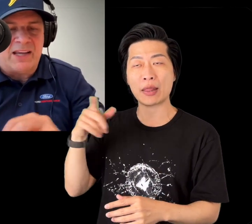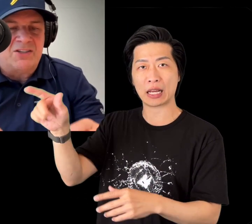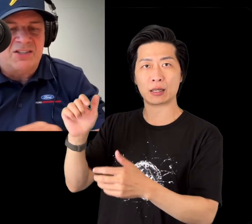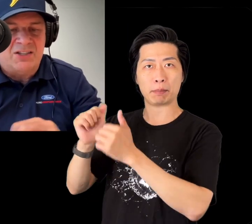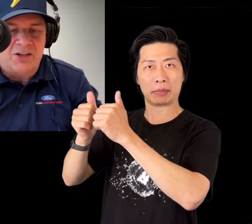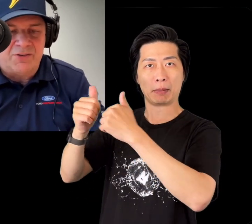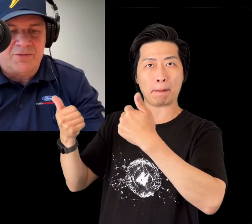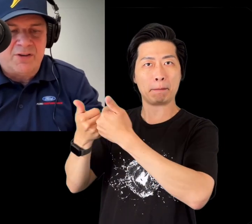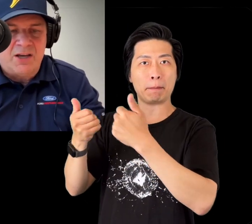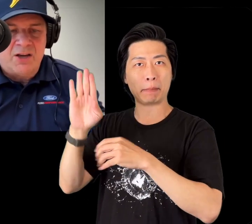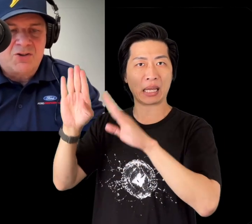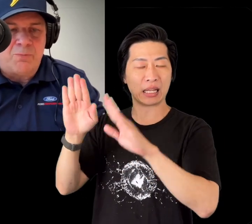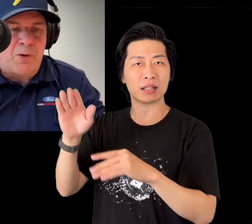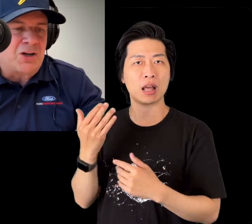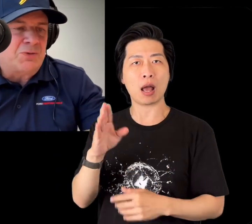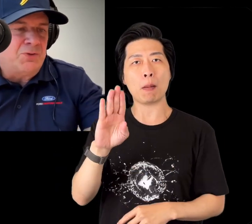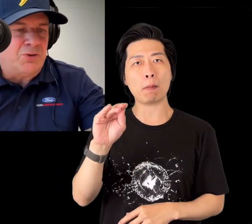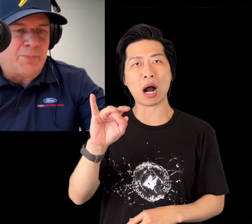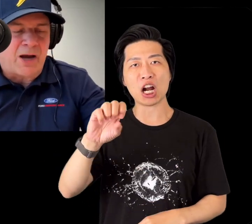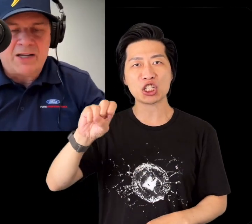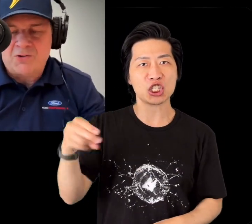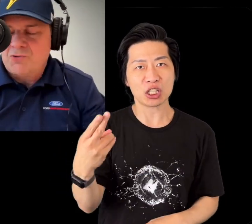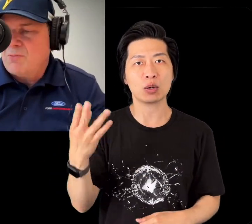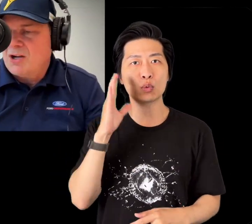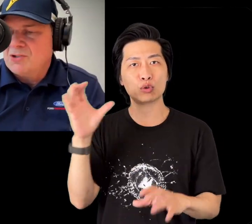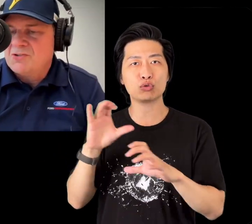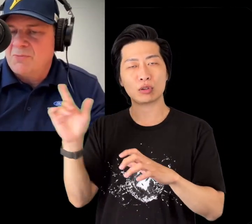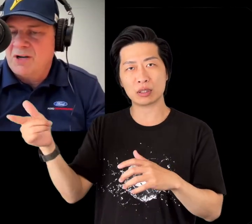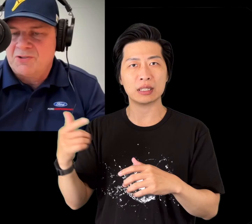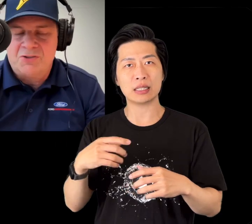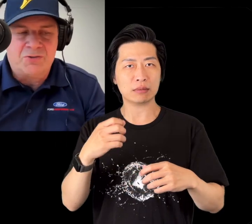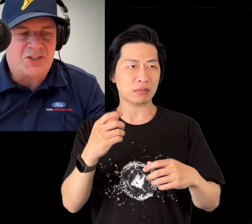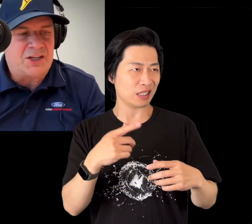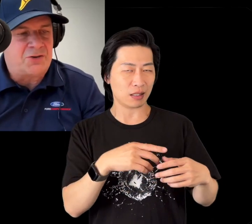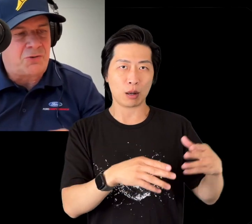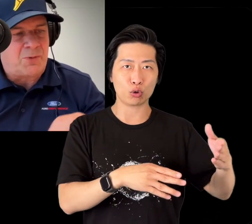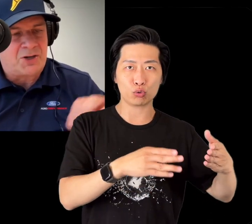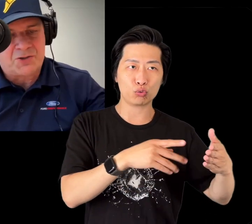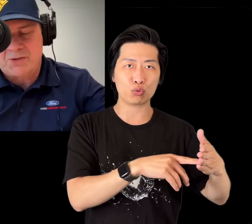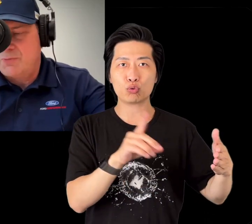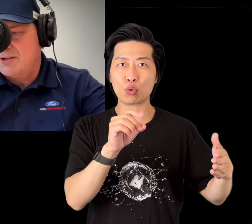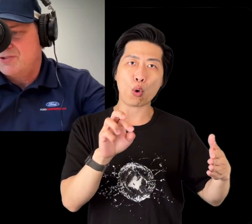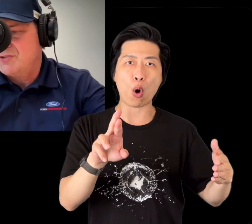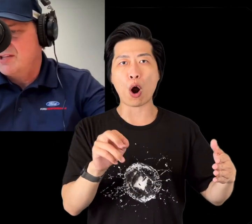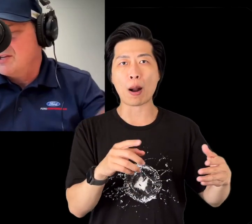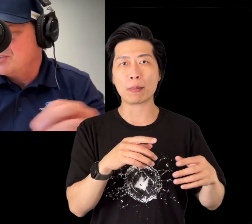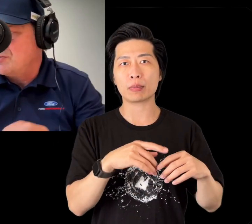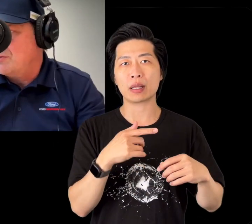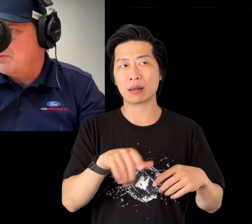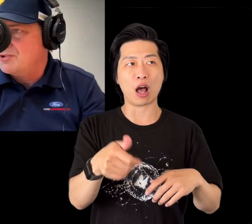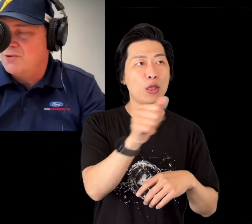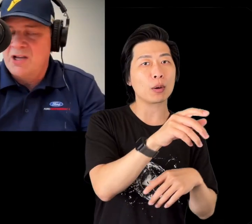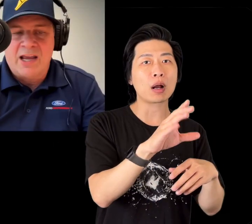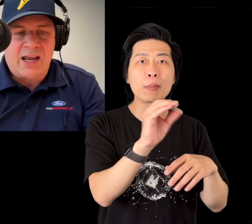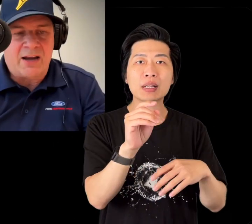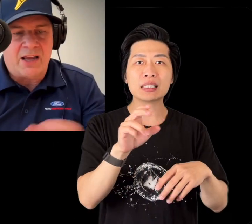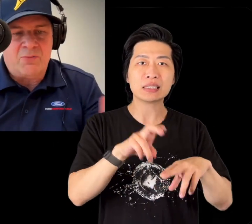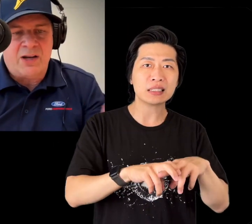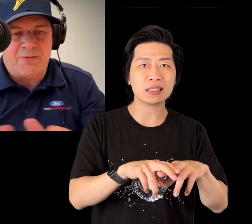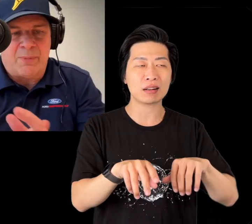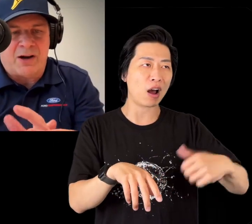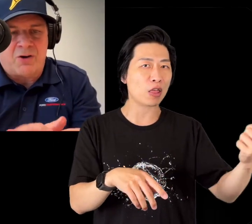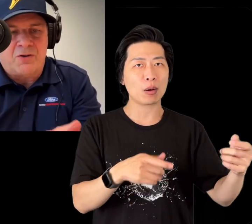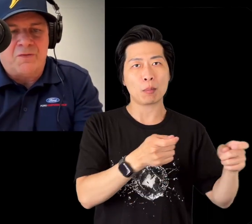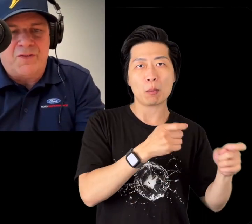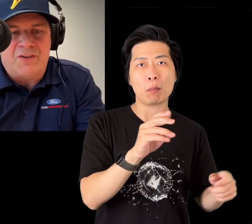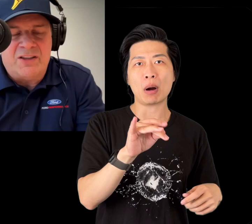them against each other. So Bosch would do the body control module, someone else would do the seat control module, someone else would do the engine control module. Right. And